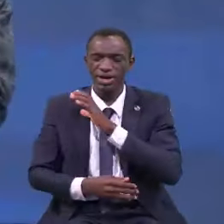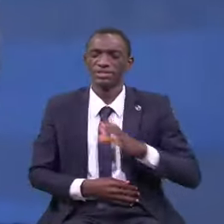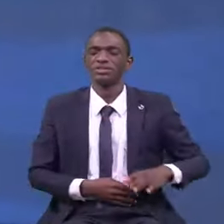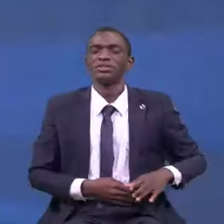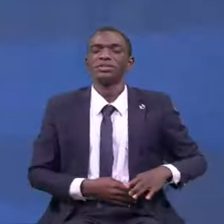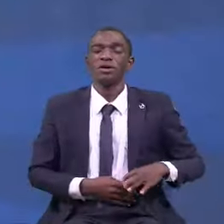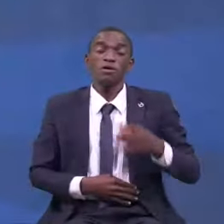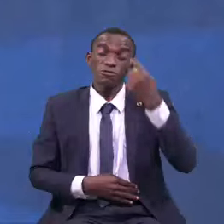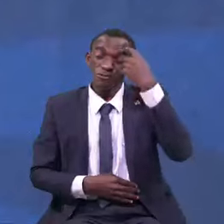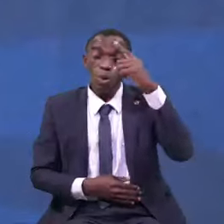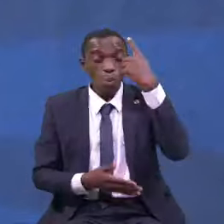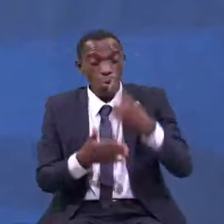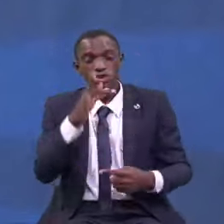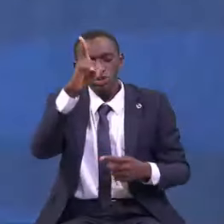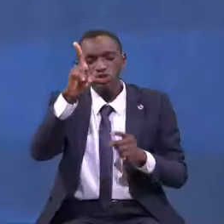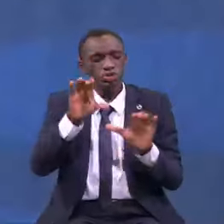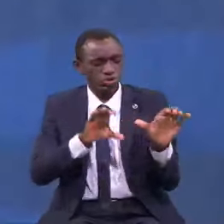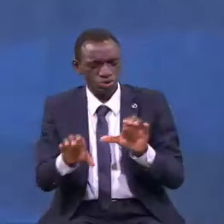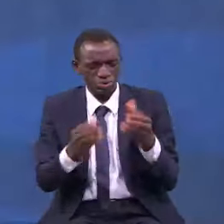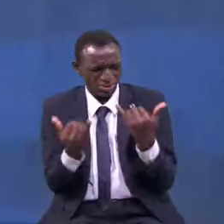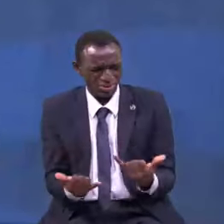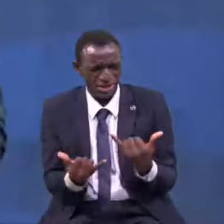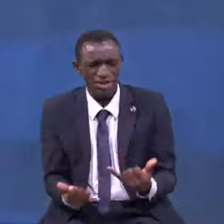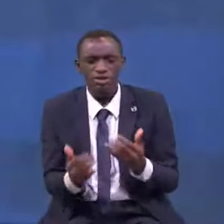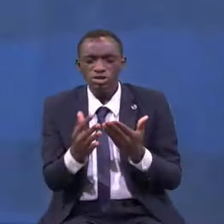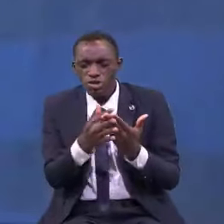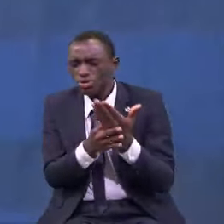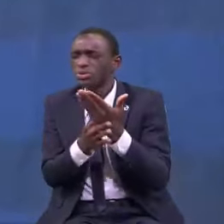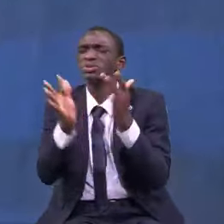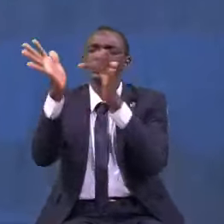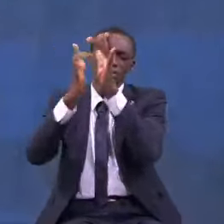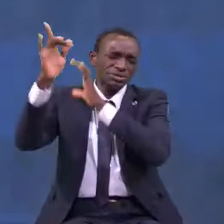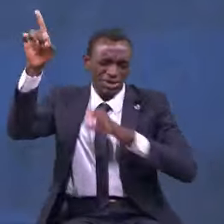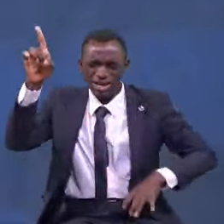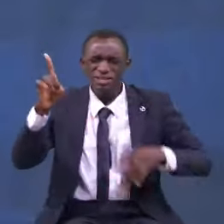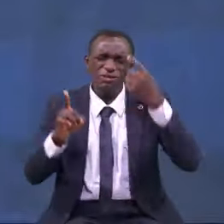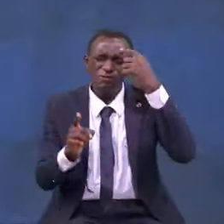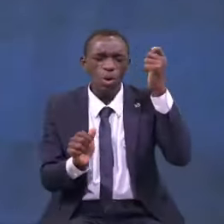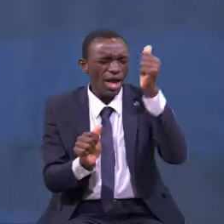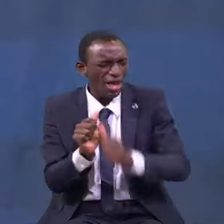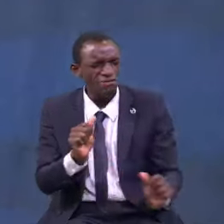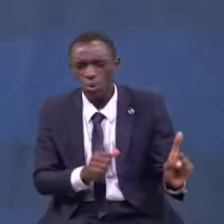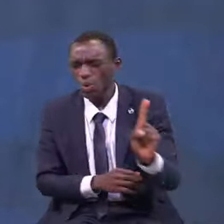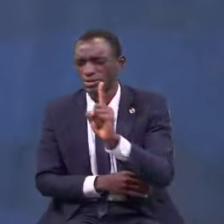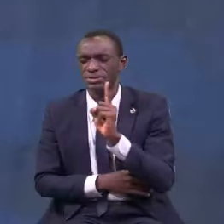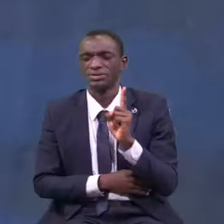for what you are going to do today through Christ for everyone.